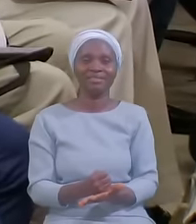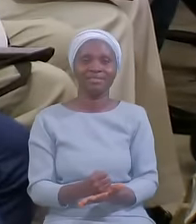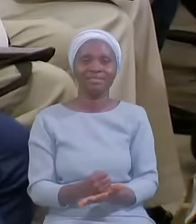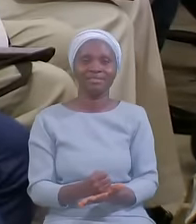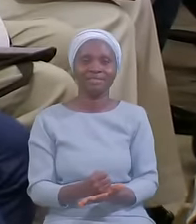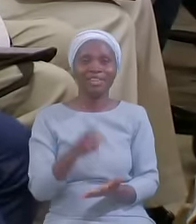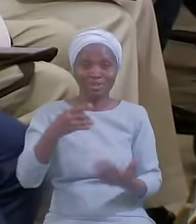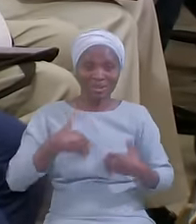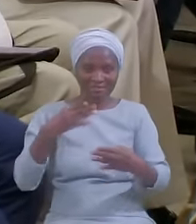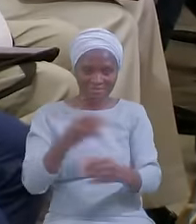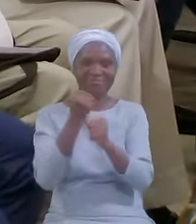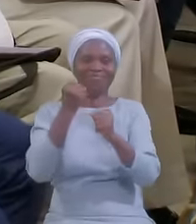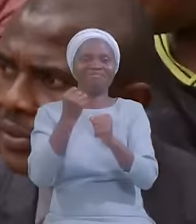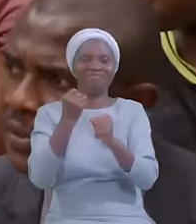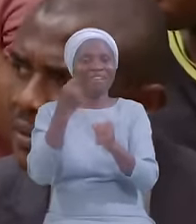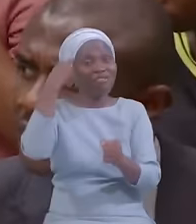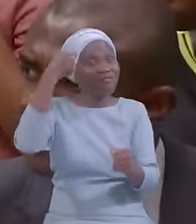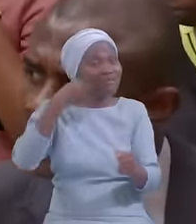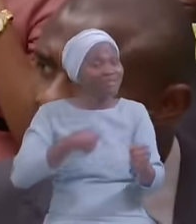You got it today. For me.